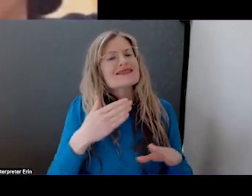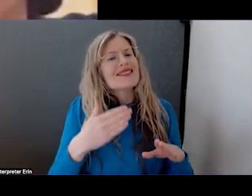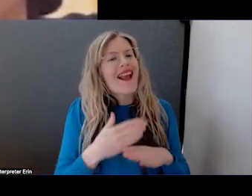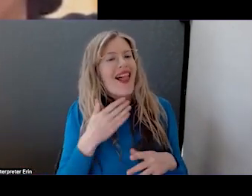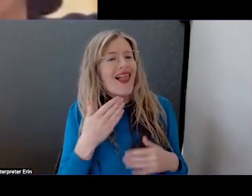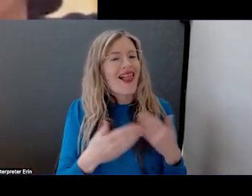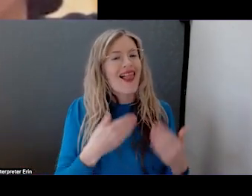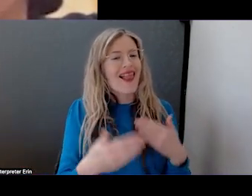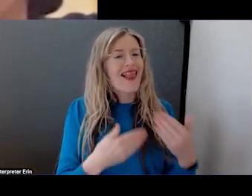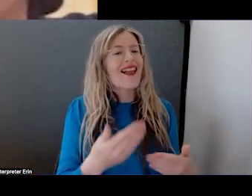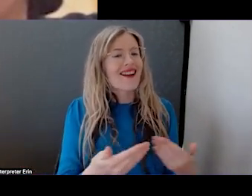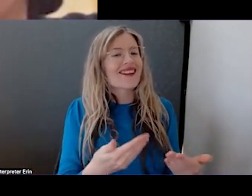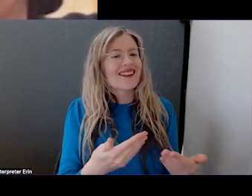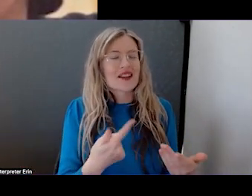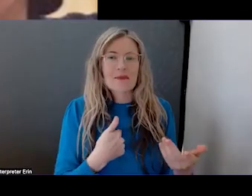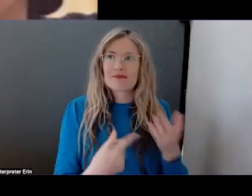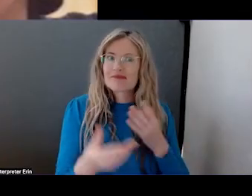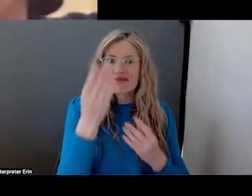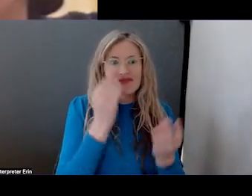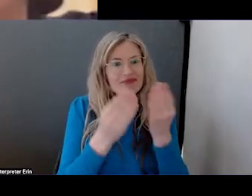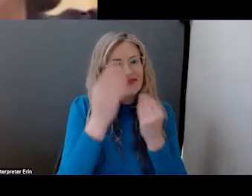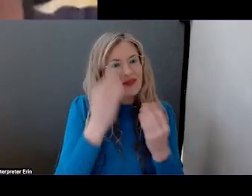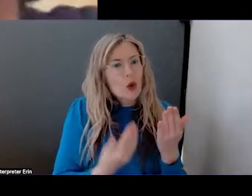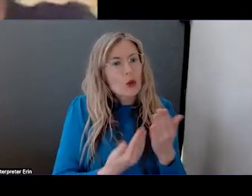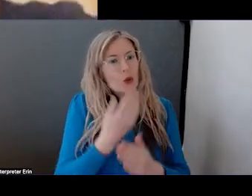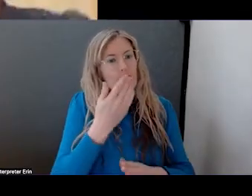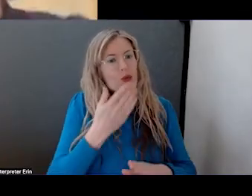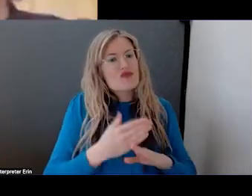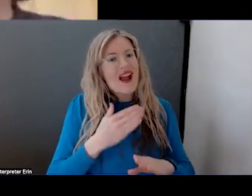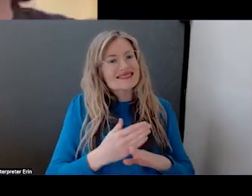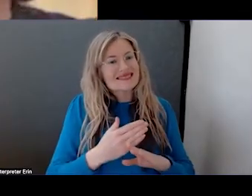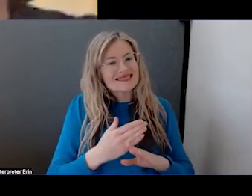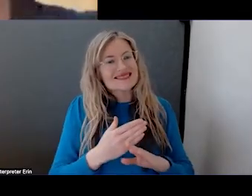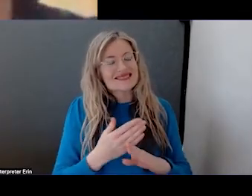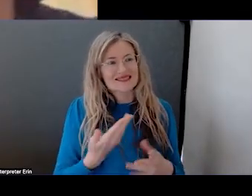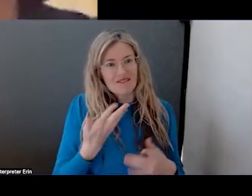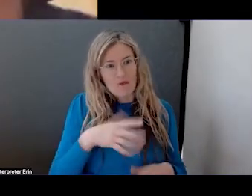I managed to learn new practices.